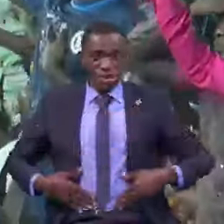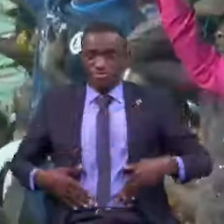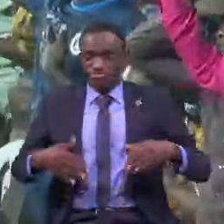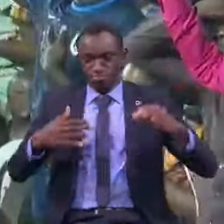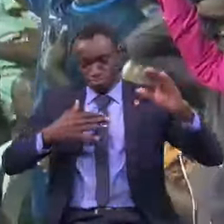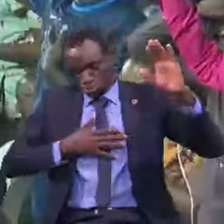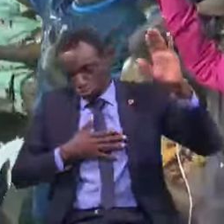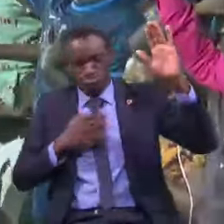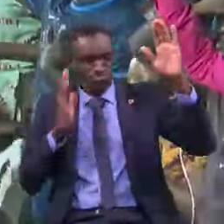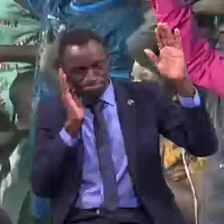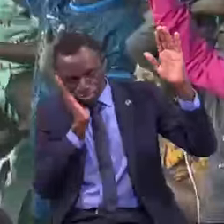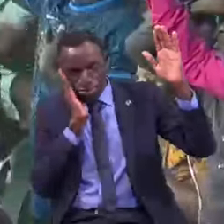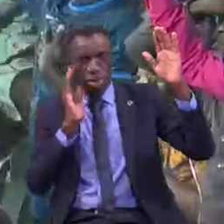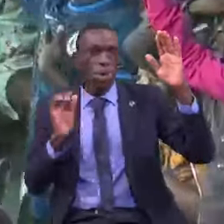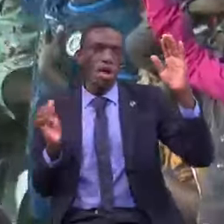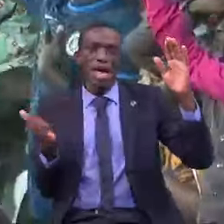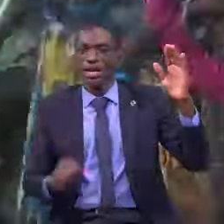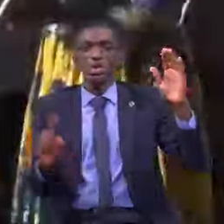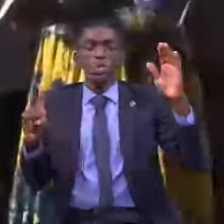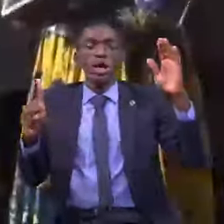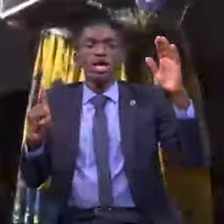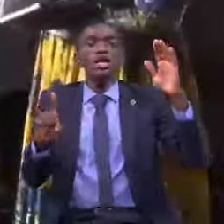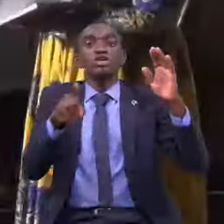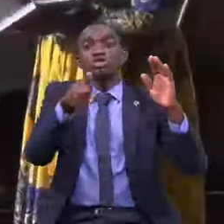You will leave the wheelchair will leave you.